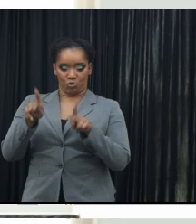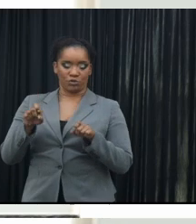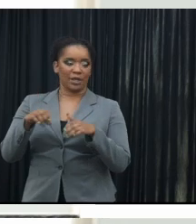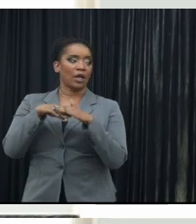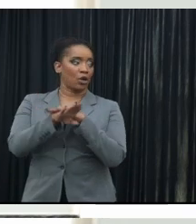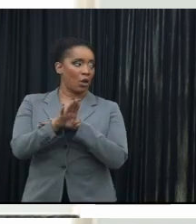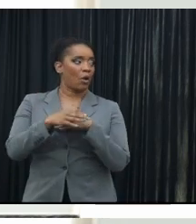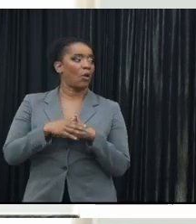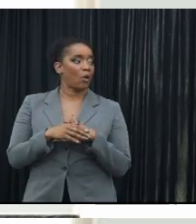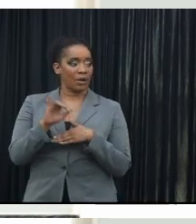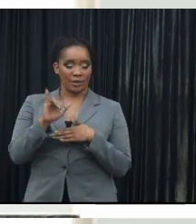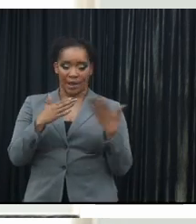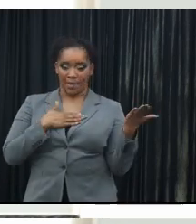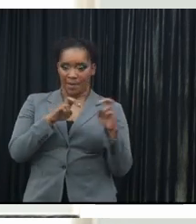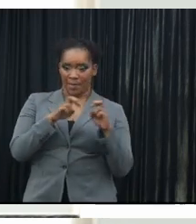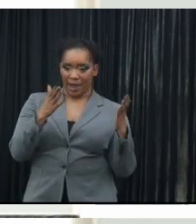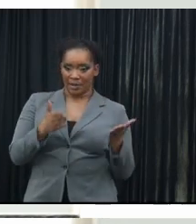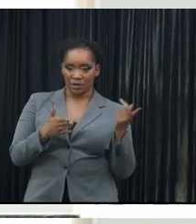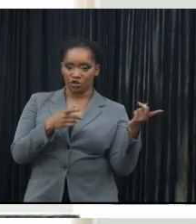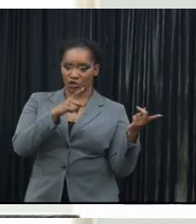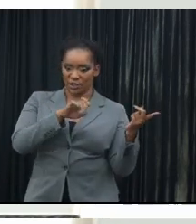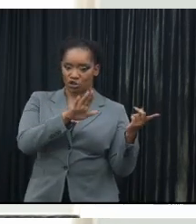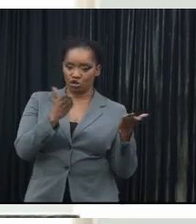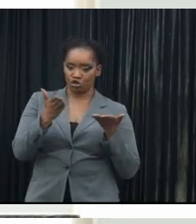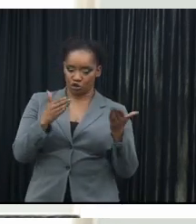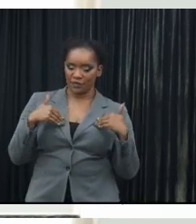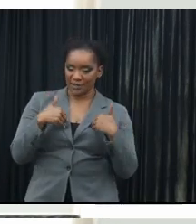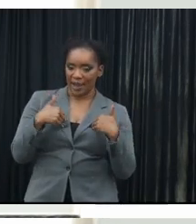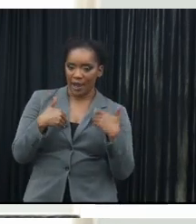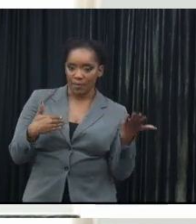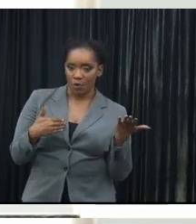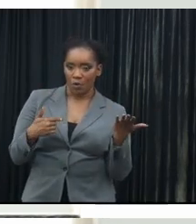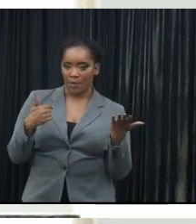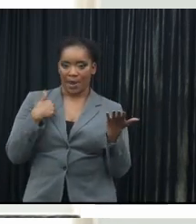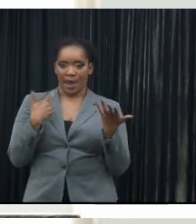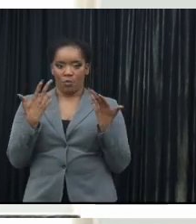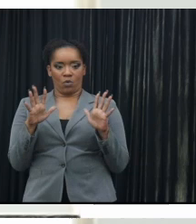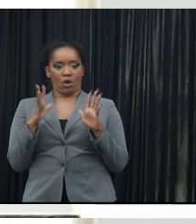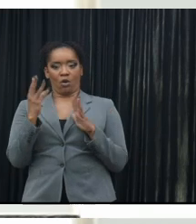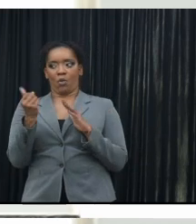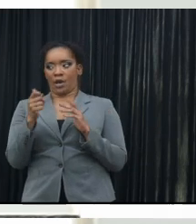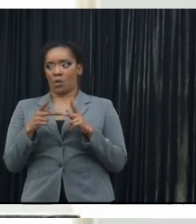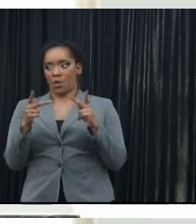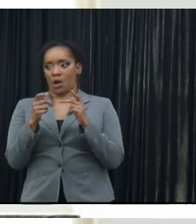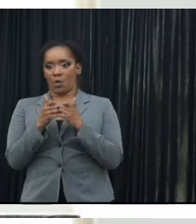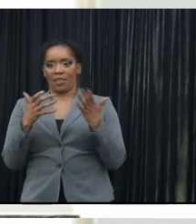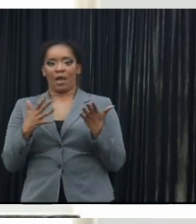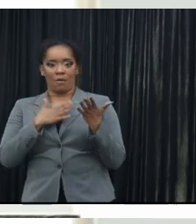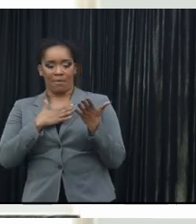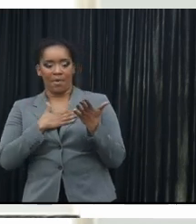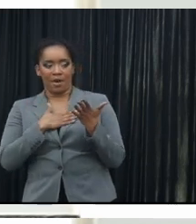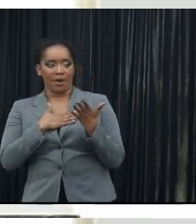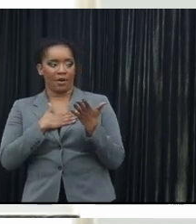my panelists, she needs her service animal. I certainly wouldn't want to go anywhere without my eyes, for example. So if you think about that,